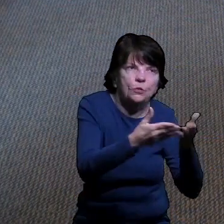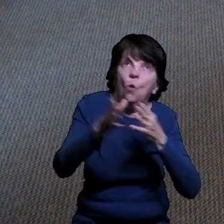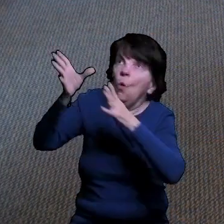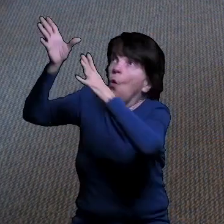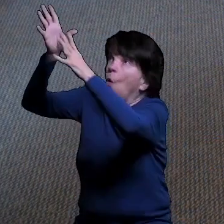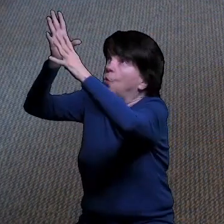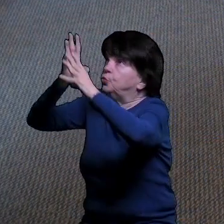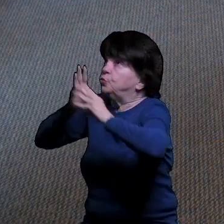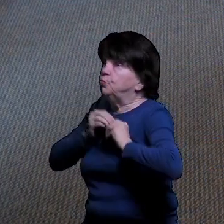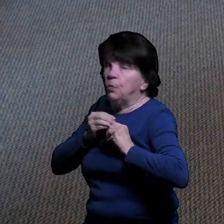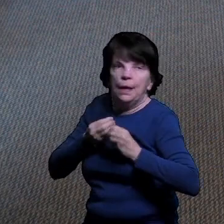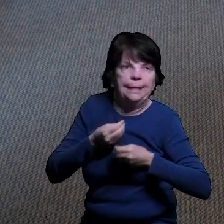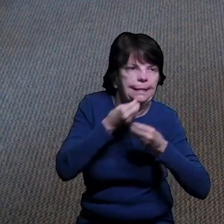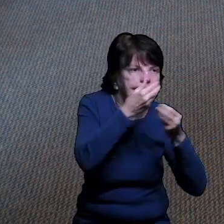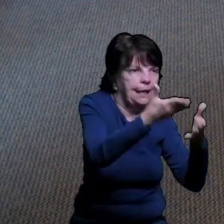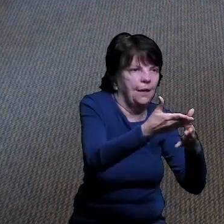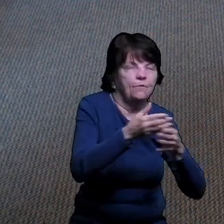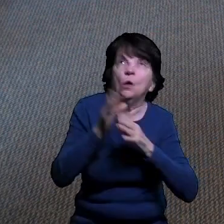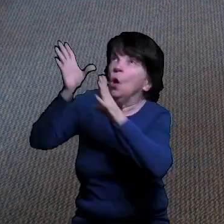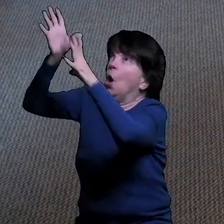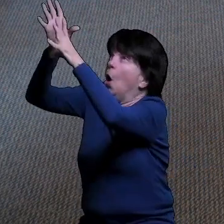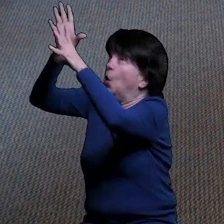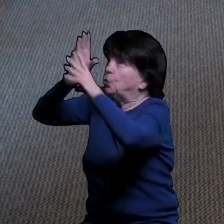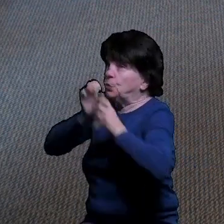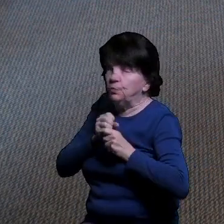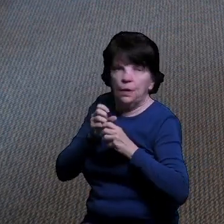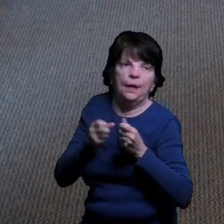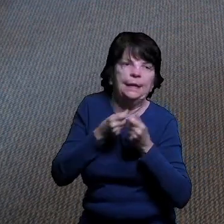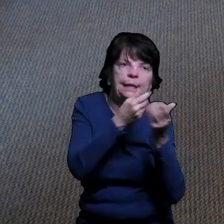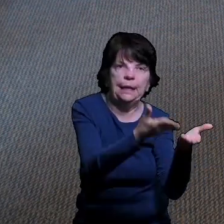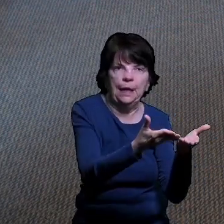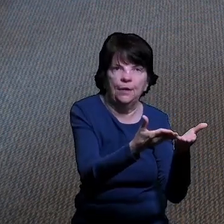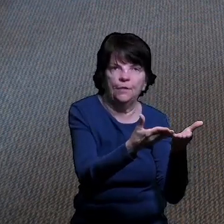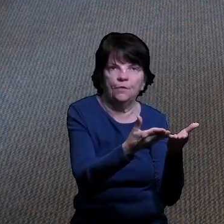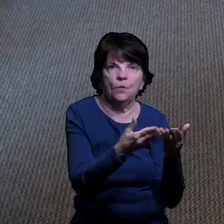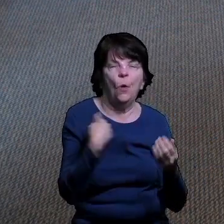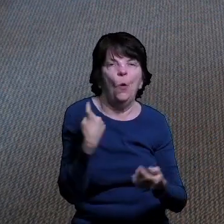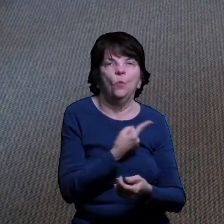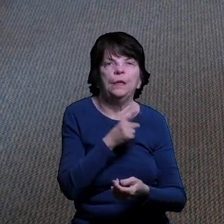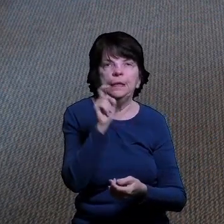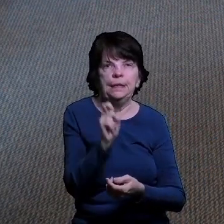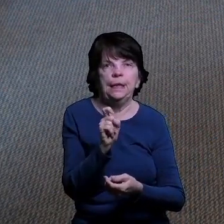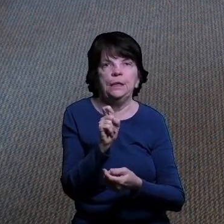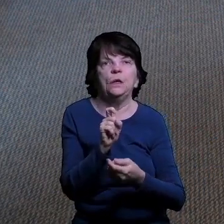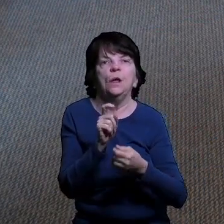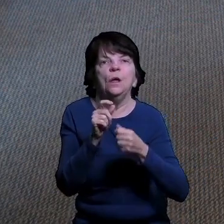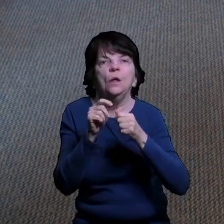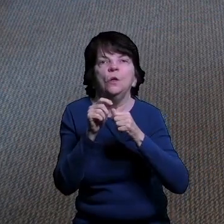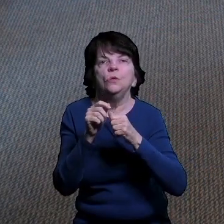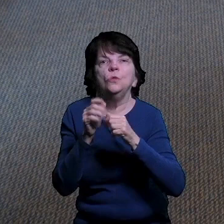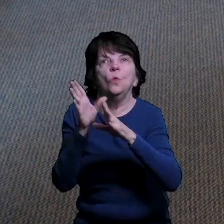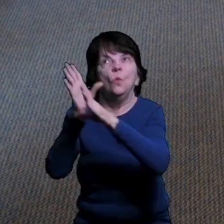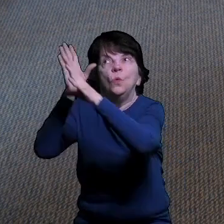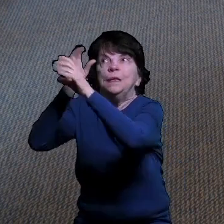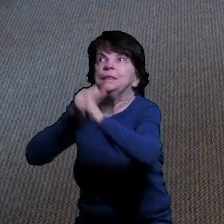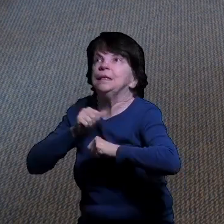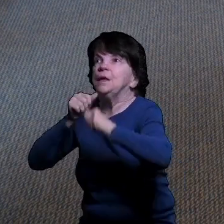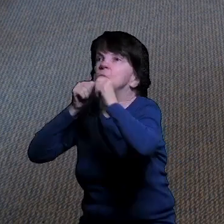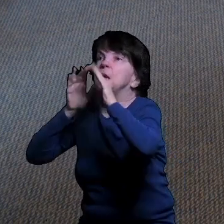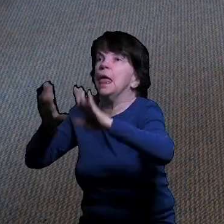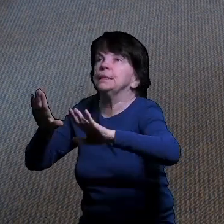be a conduit of those amazing resources that we are blessed to be a